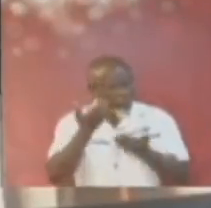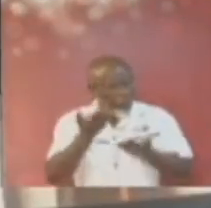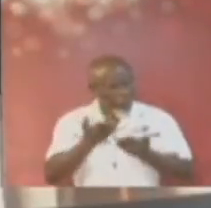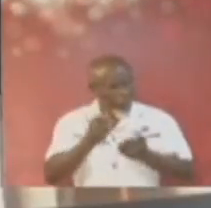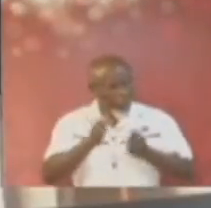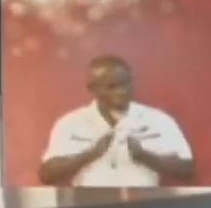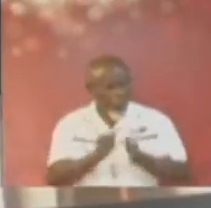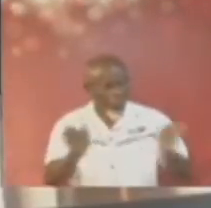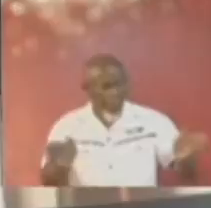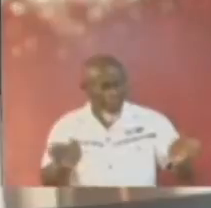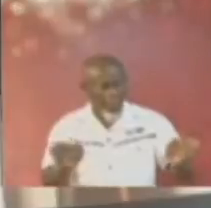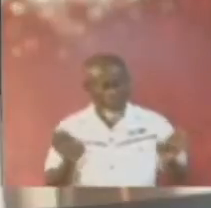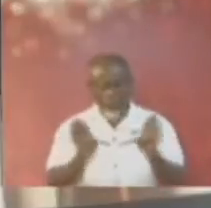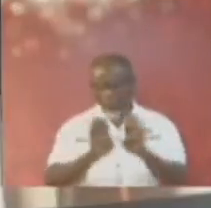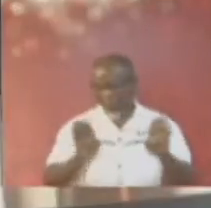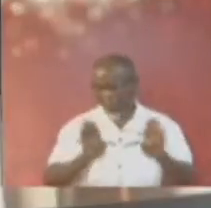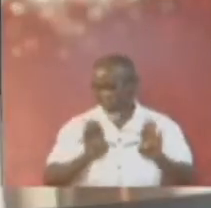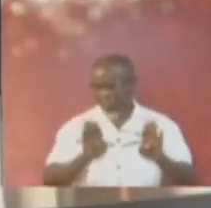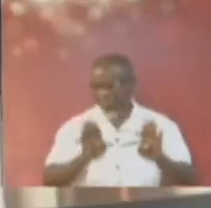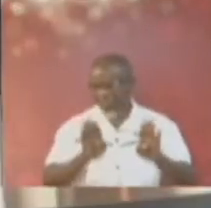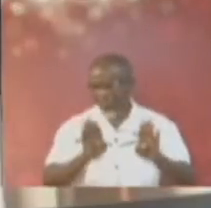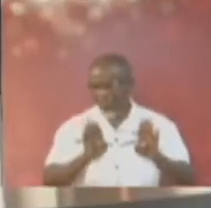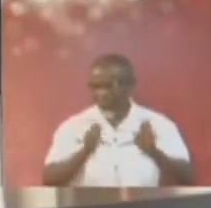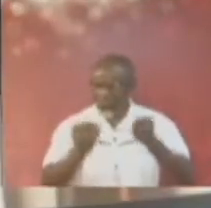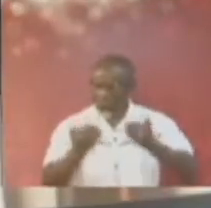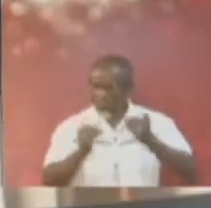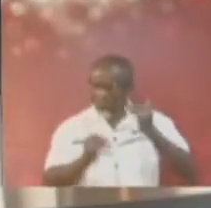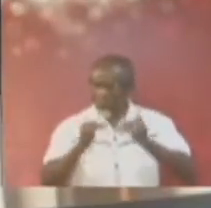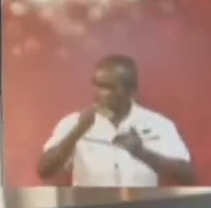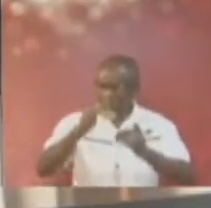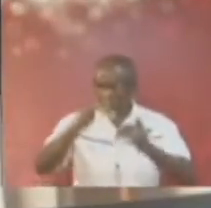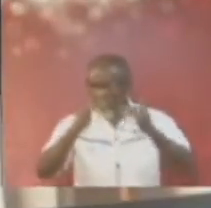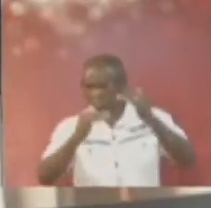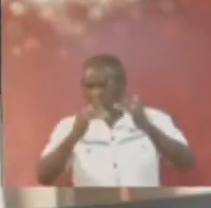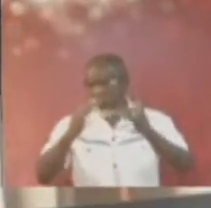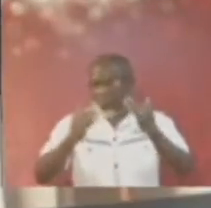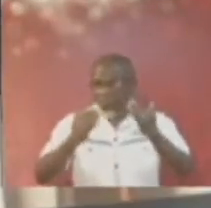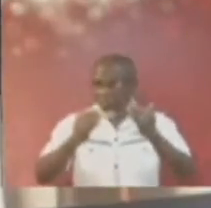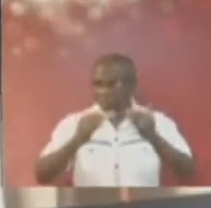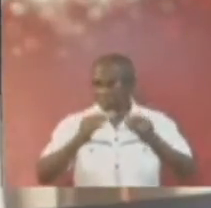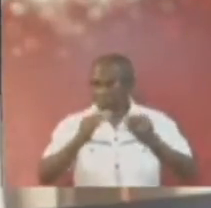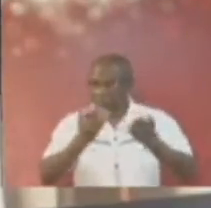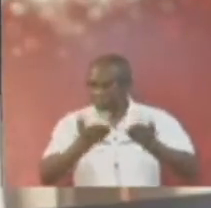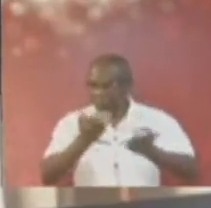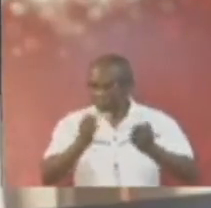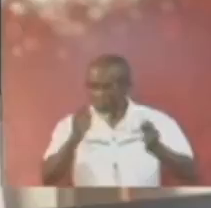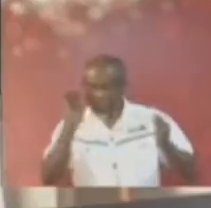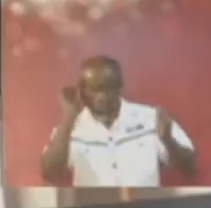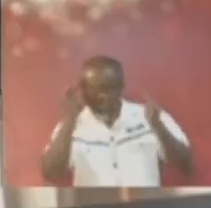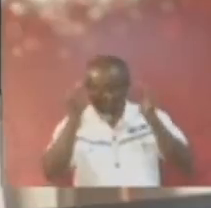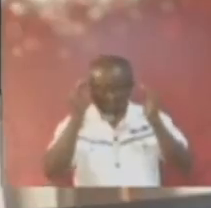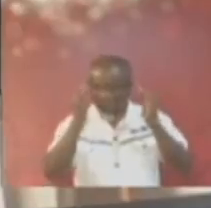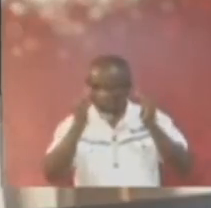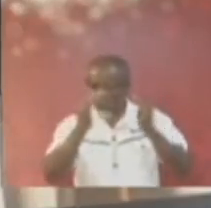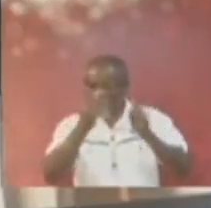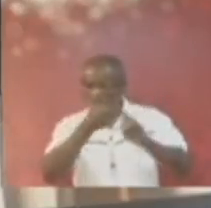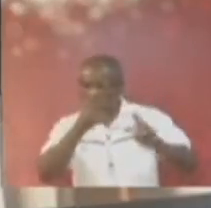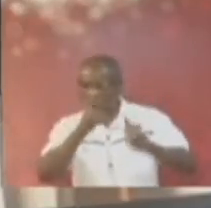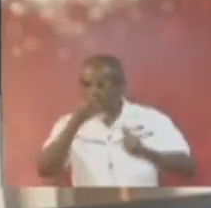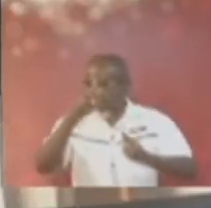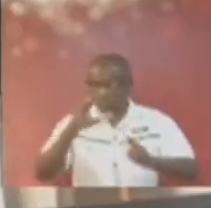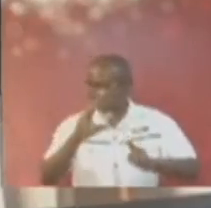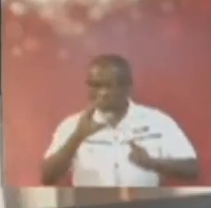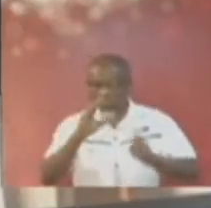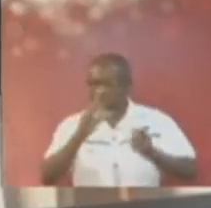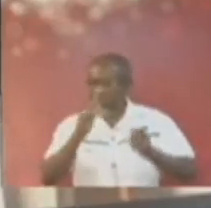response in terms of behavior and response to the virus out of, let's say, 100? What would your percentage grading